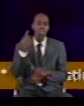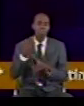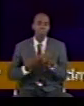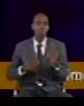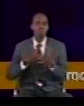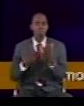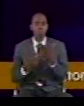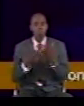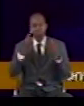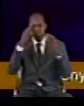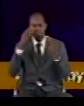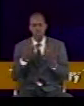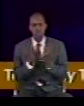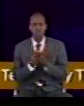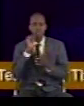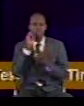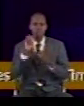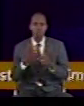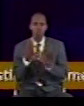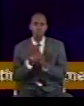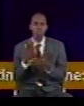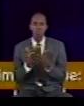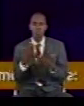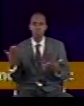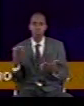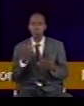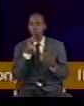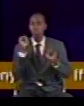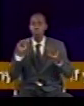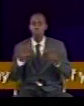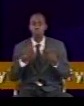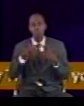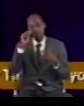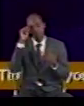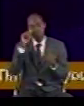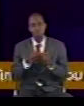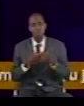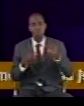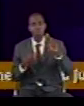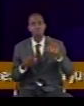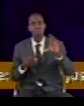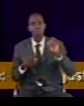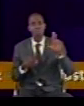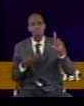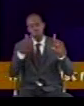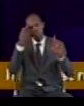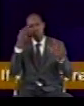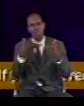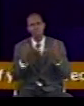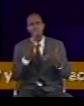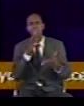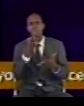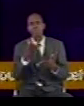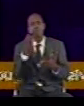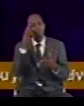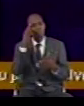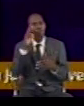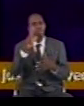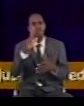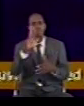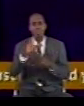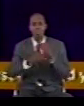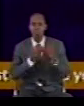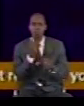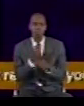must get something in this crusade. I wasn't even remembering the ulcer anymore because it still has been there for 35 years. So I